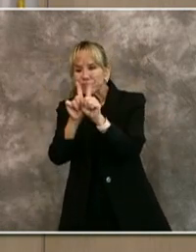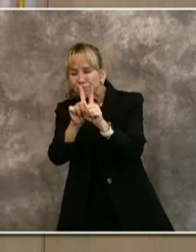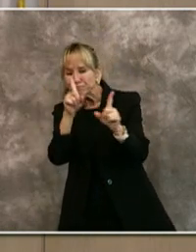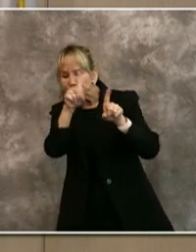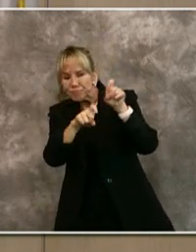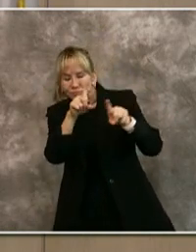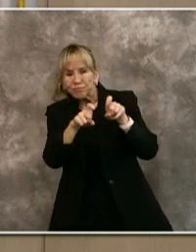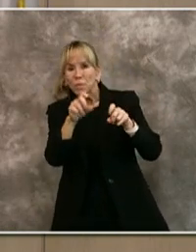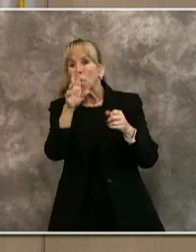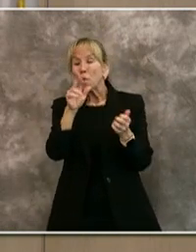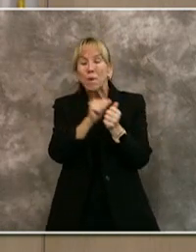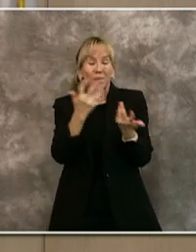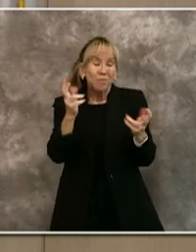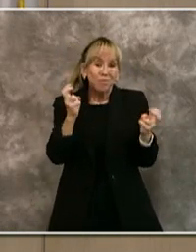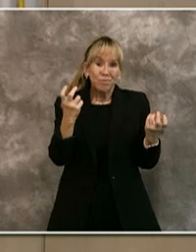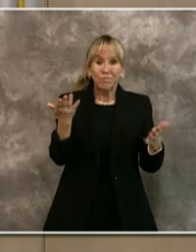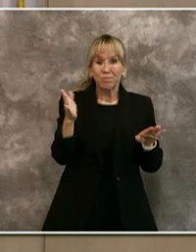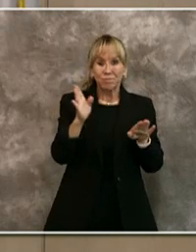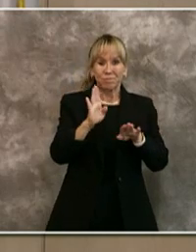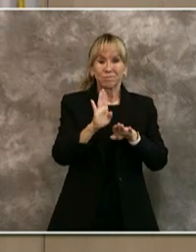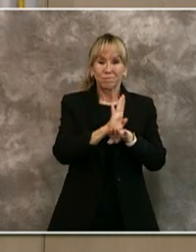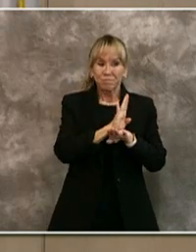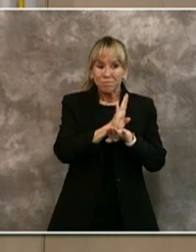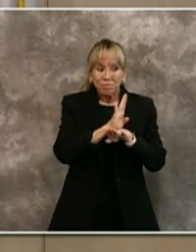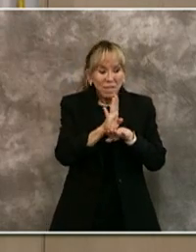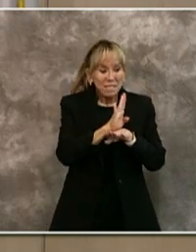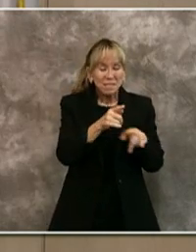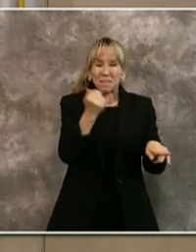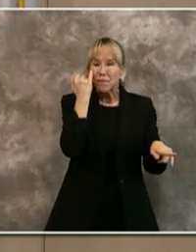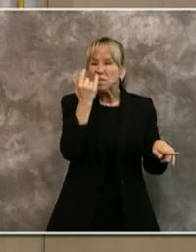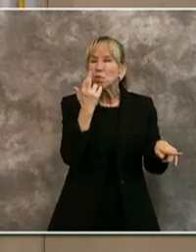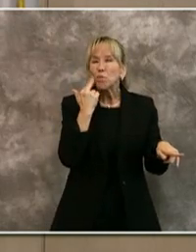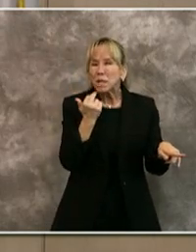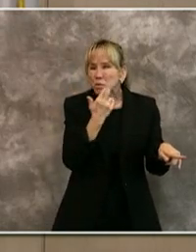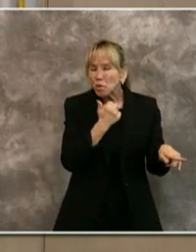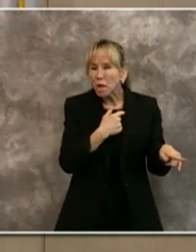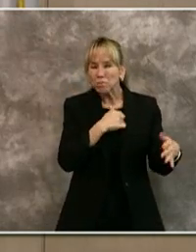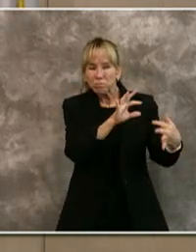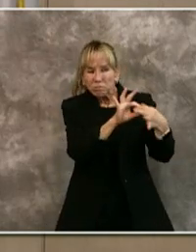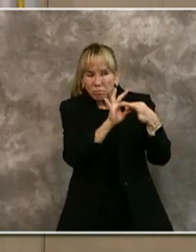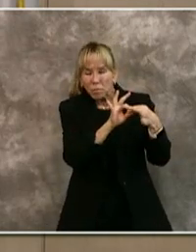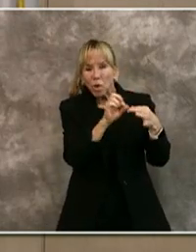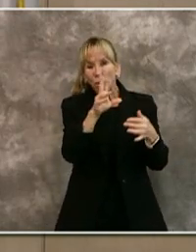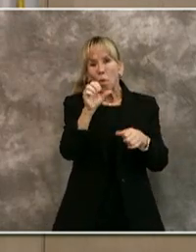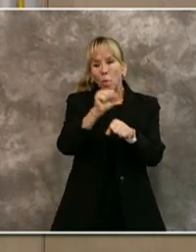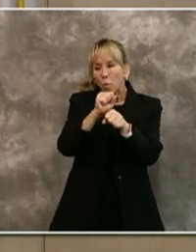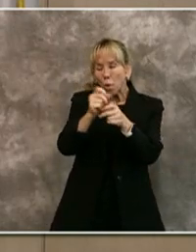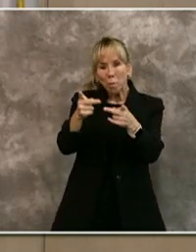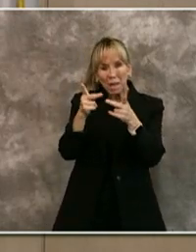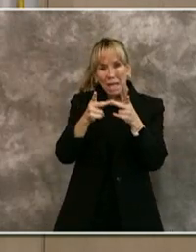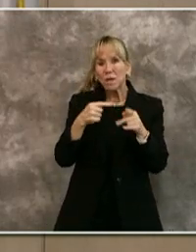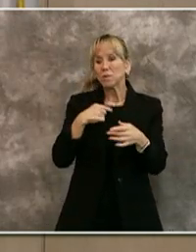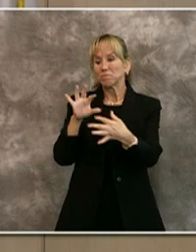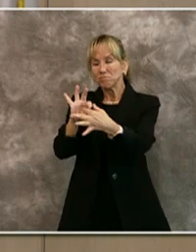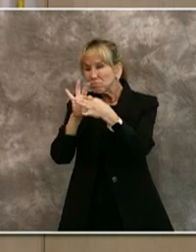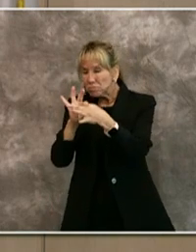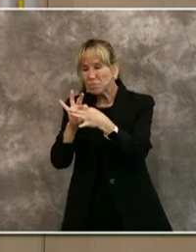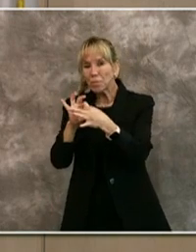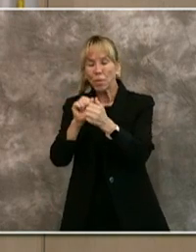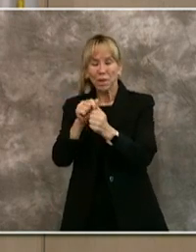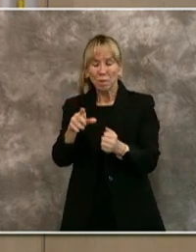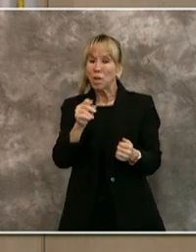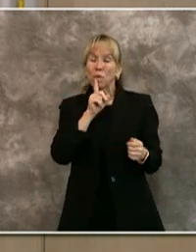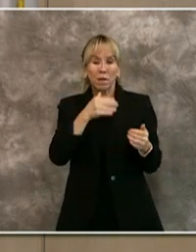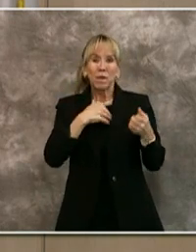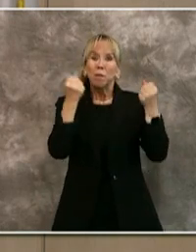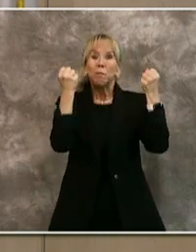industries, whether it is a restaurant or a work site business, and there are